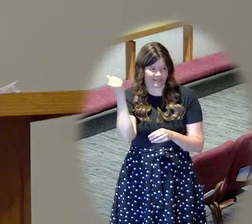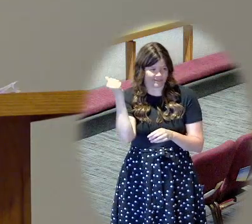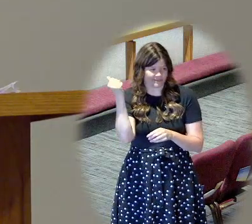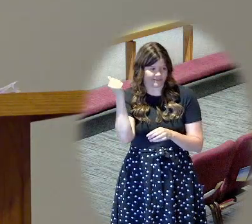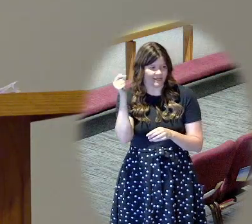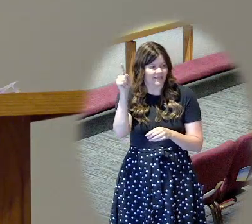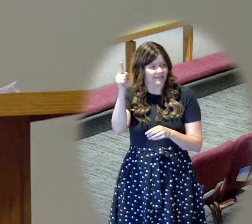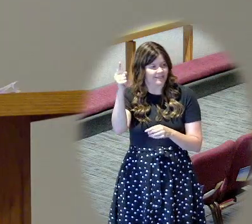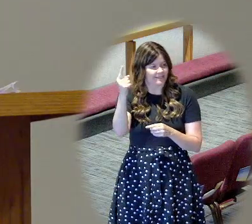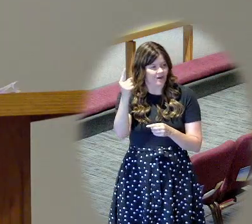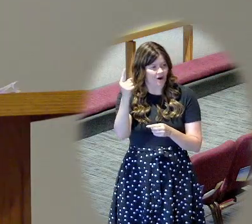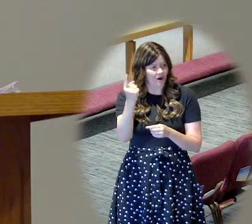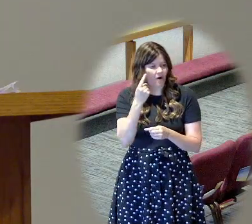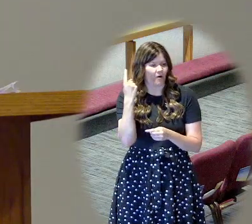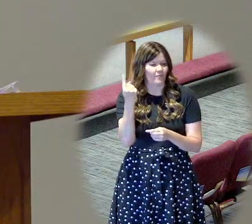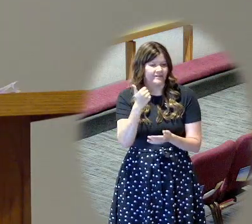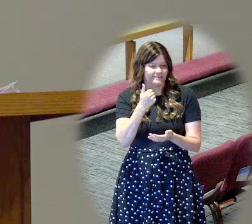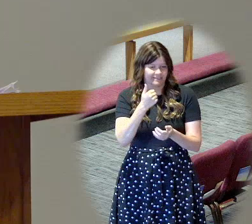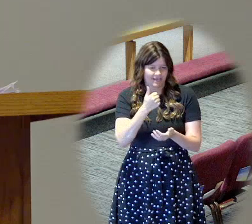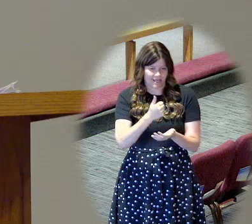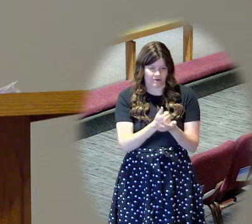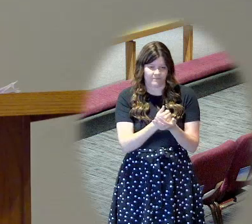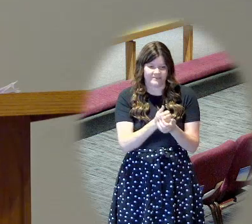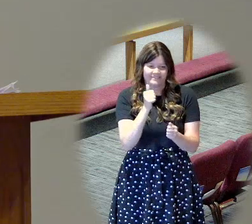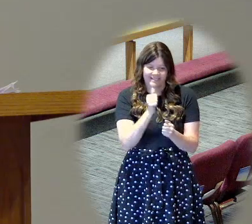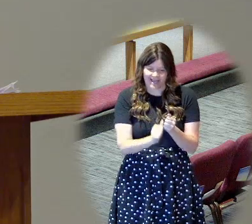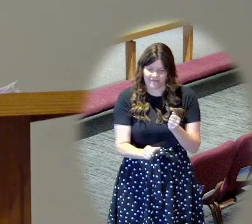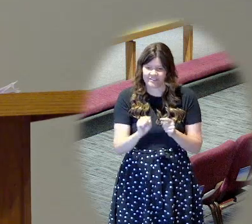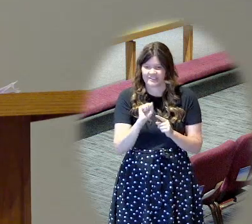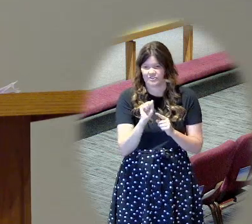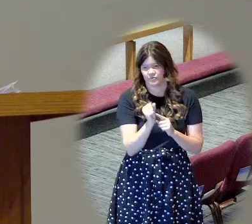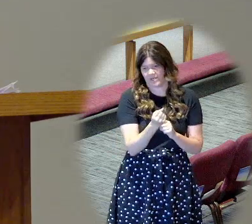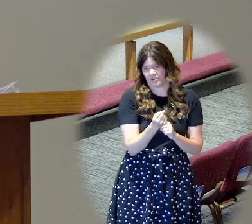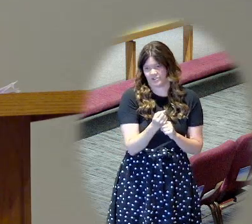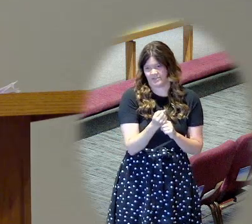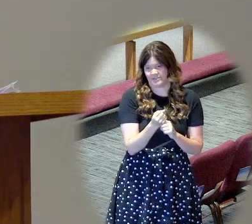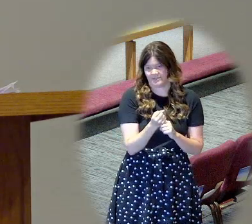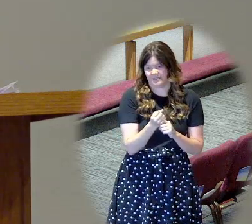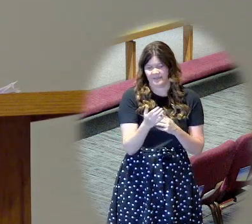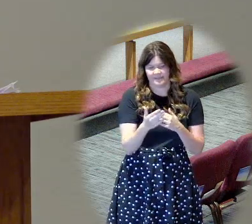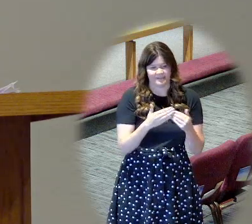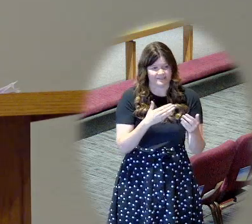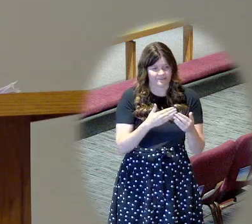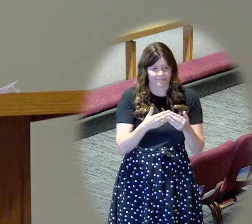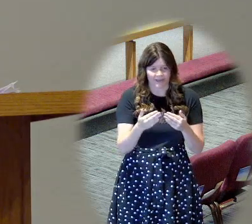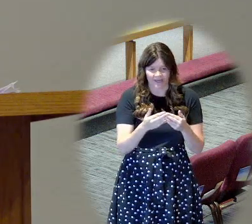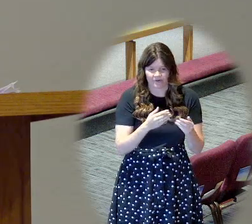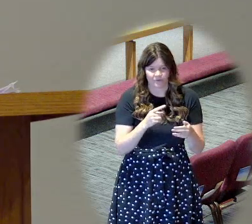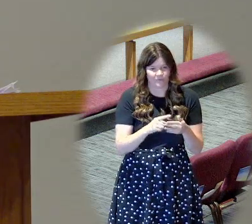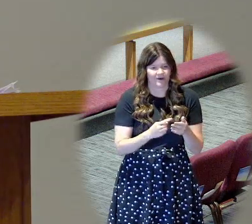He always comes through in every situation, regardless of the circumstances.